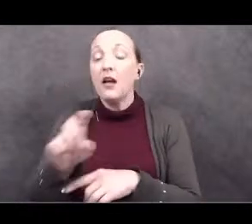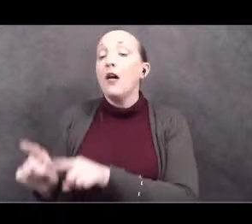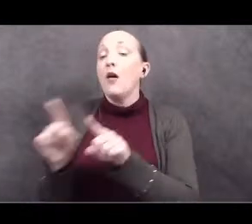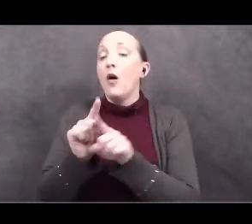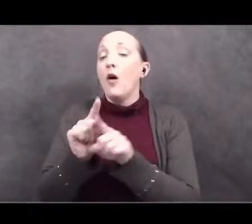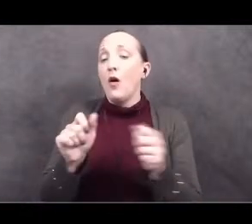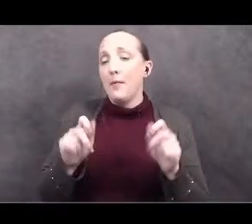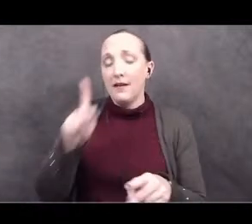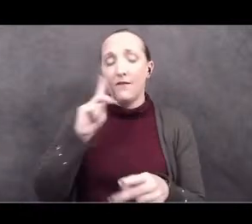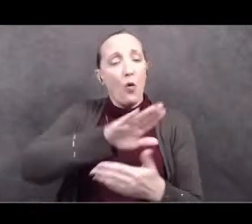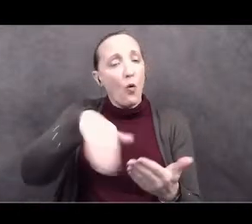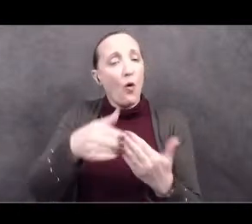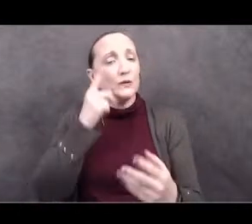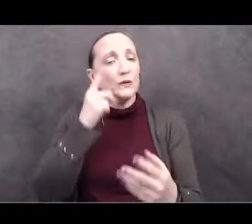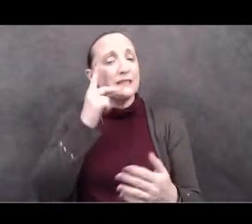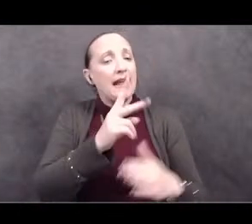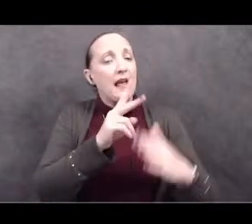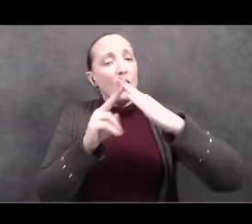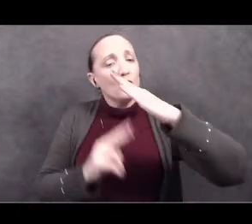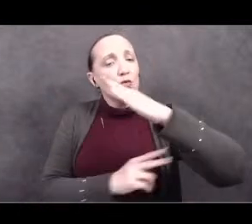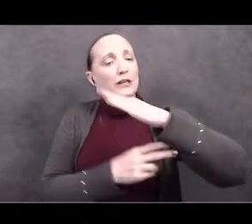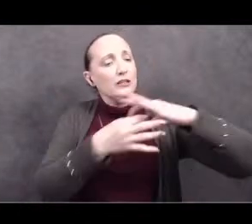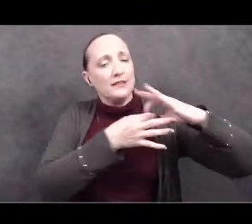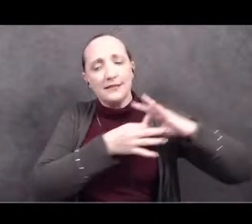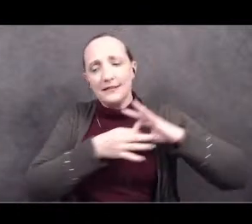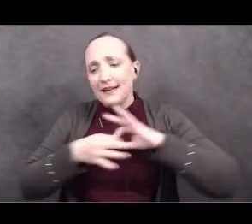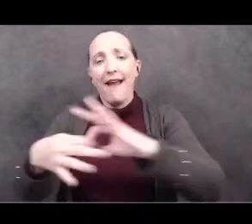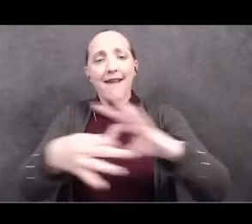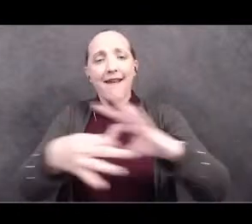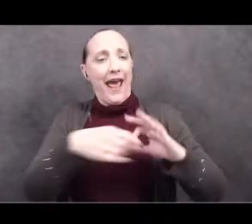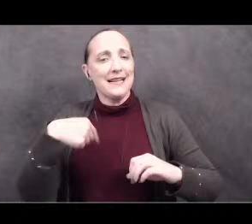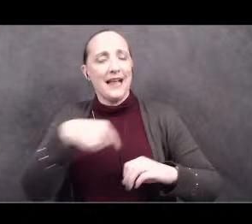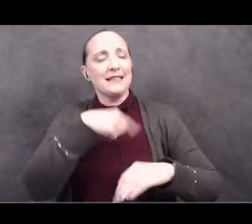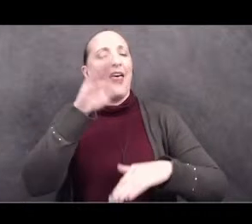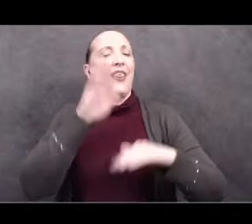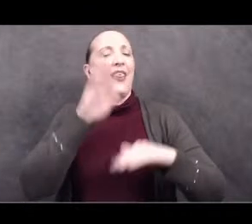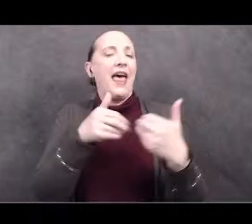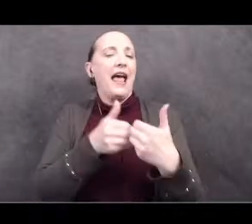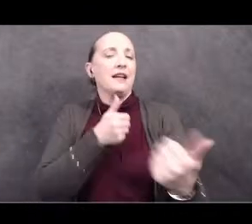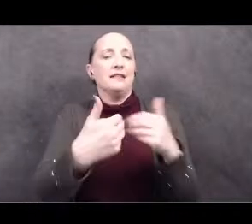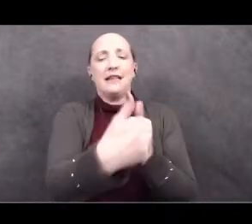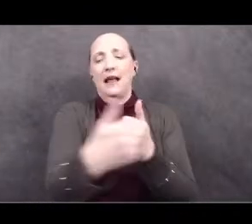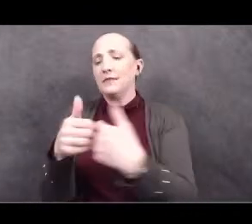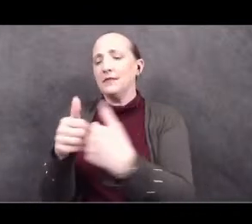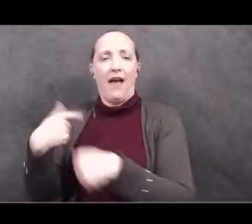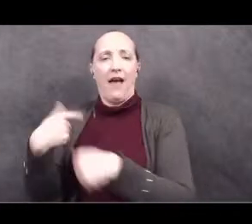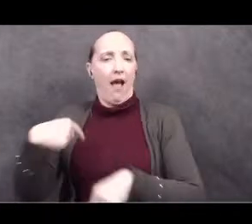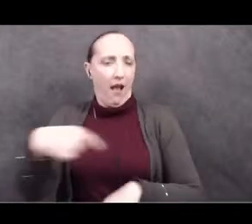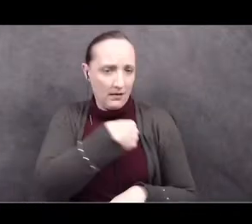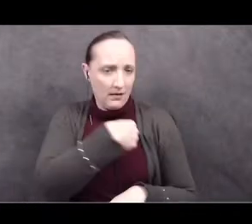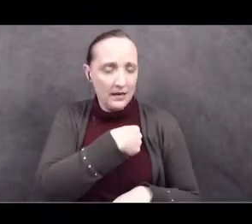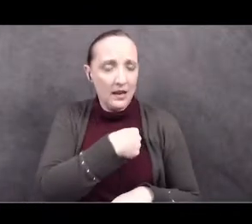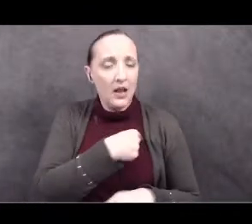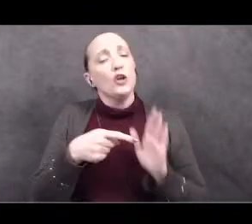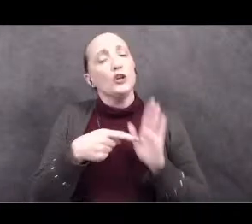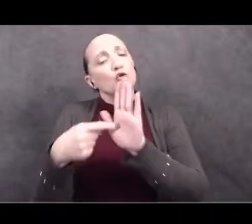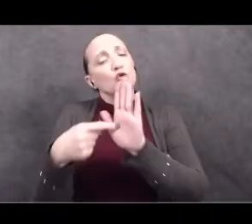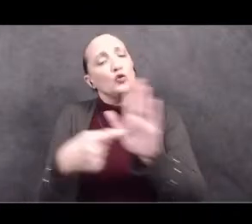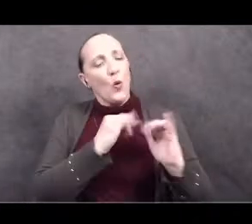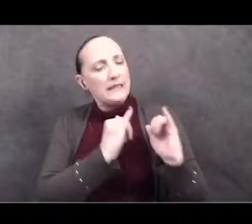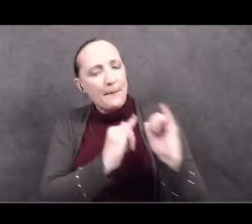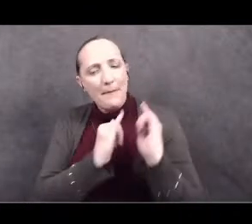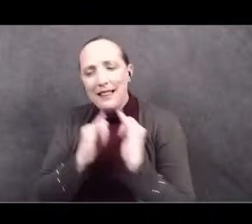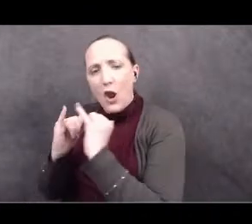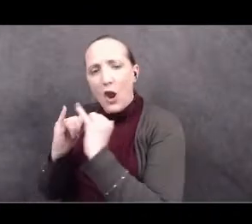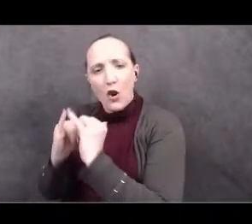see the bridges that connect us as opposed to to what may divide us highlighting similarities and not focusing on differences all